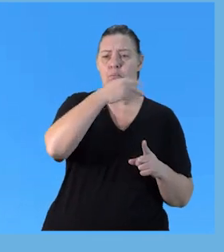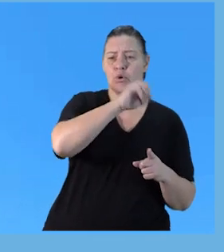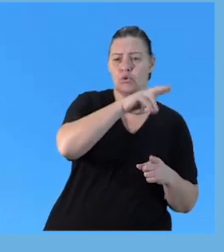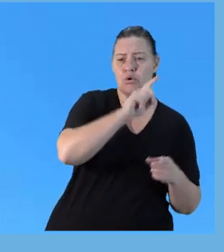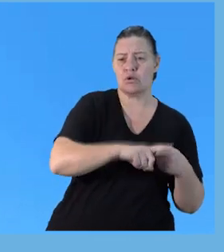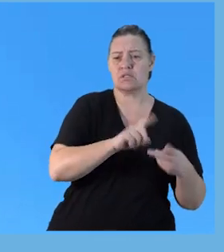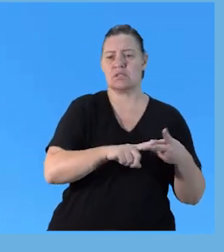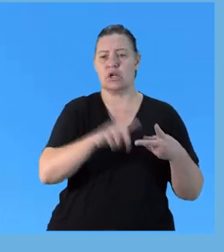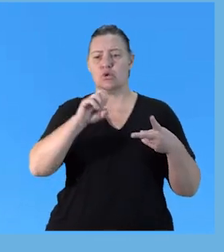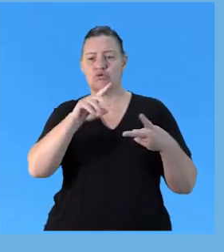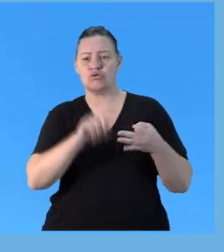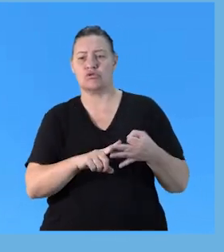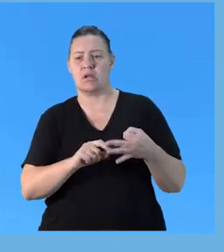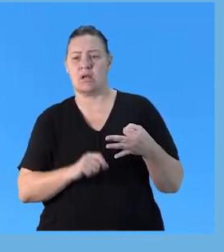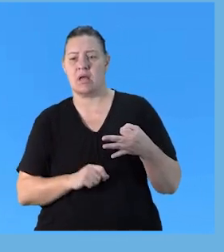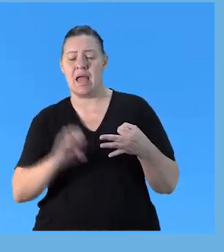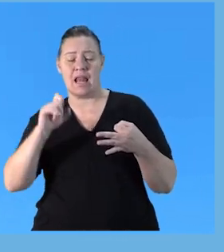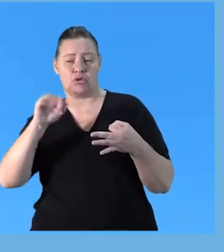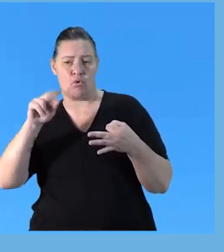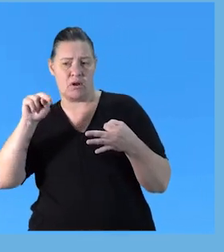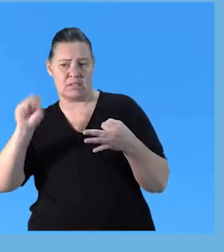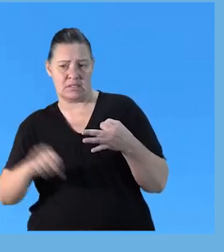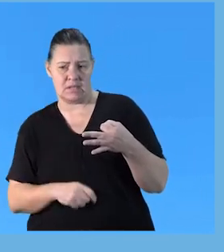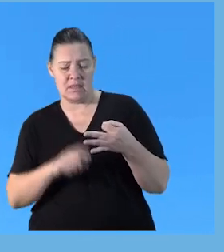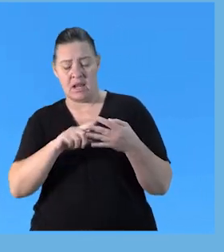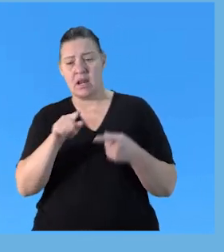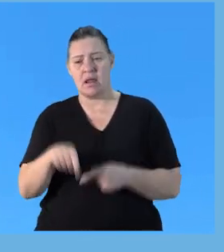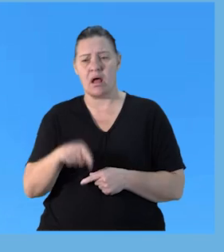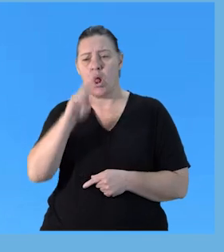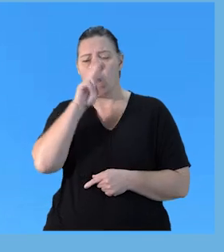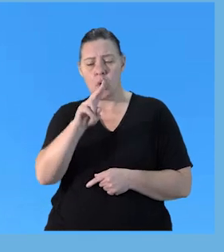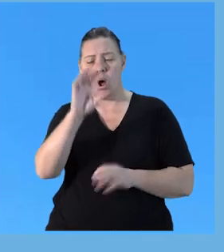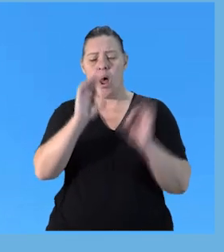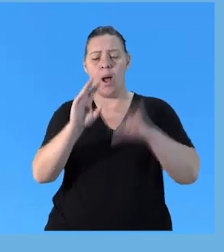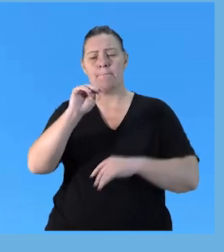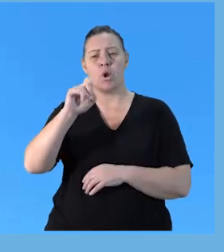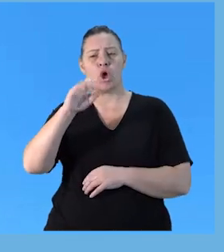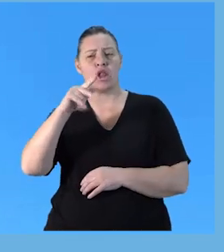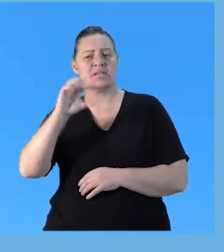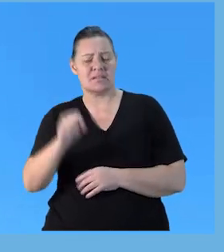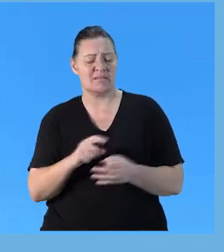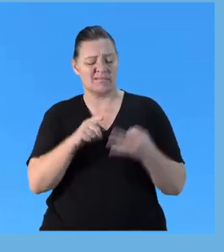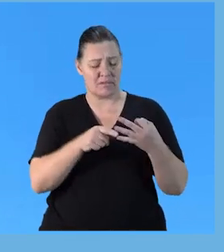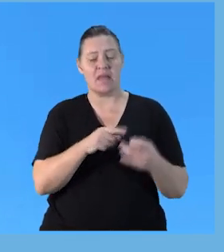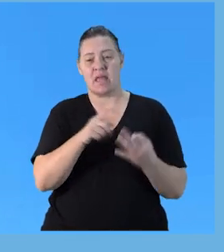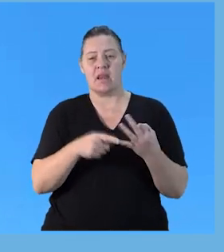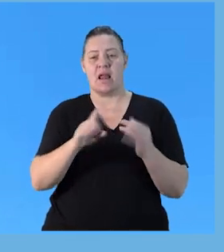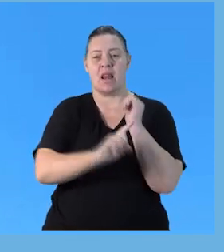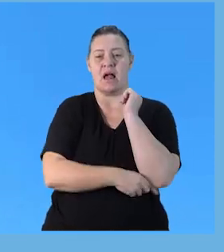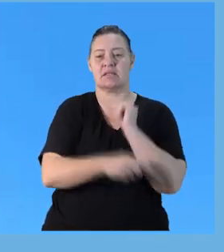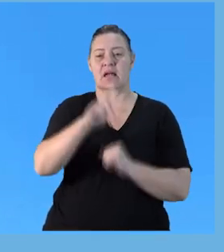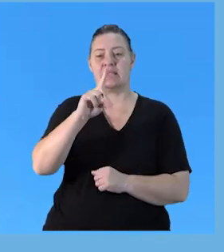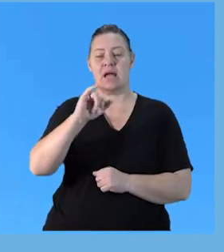my negative and my positive terminal. So this becomes a cell that is connected through a wire or in a wire